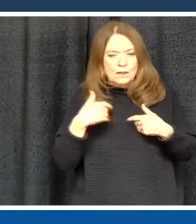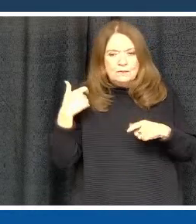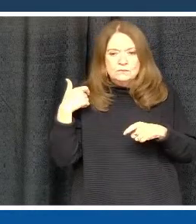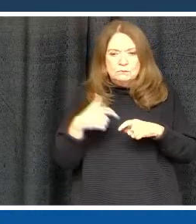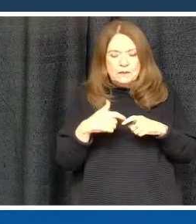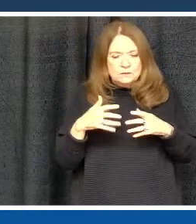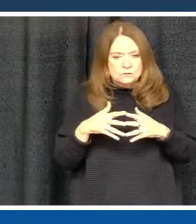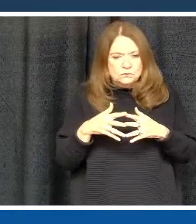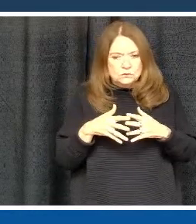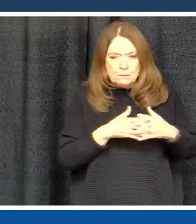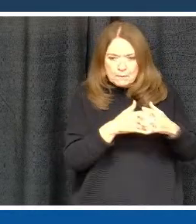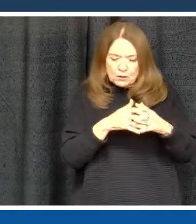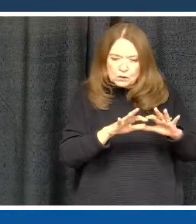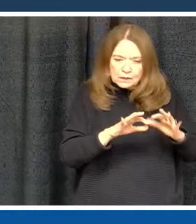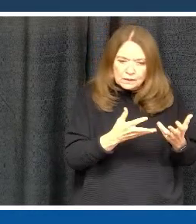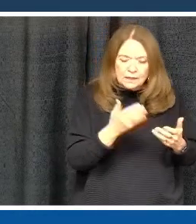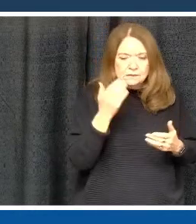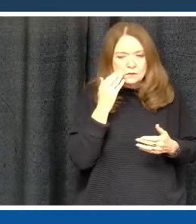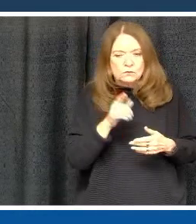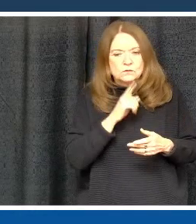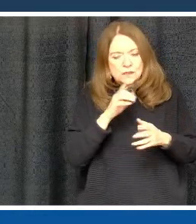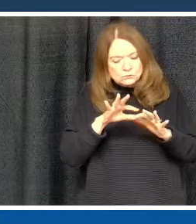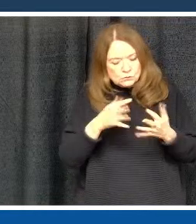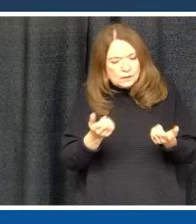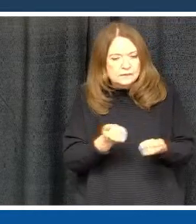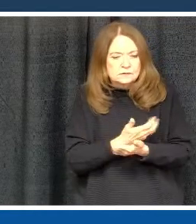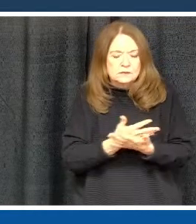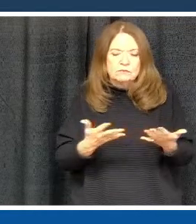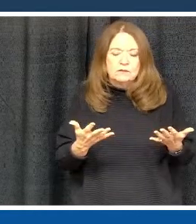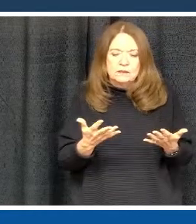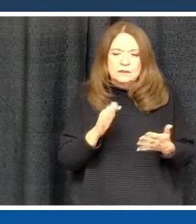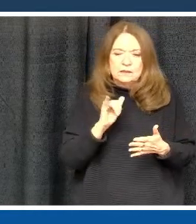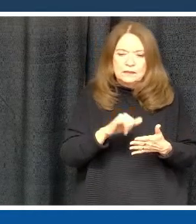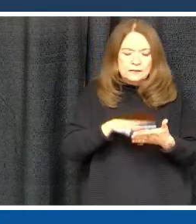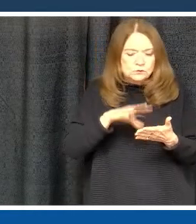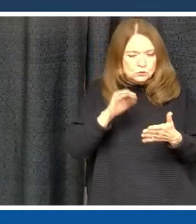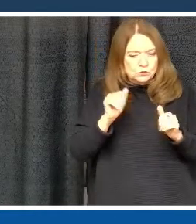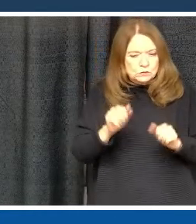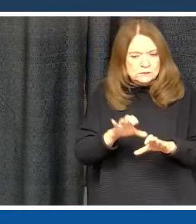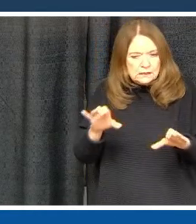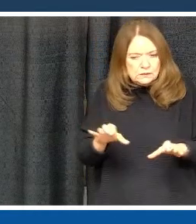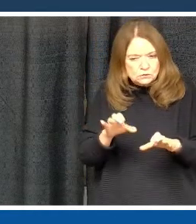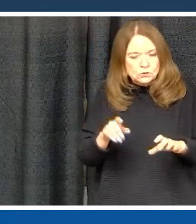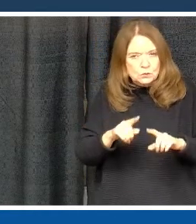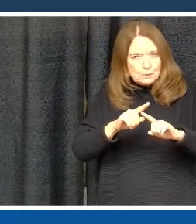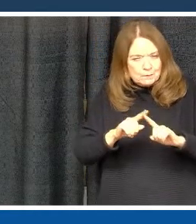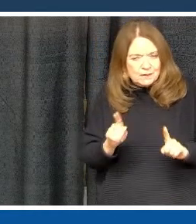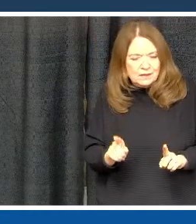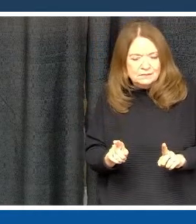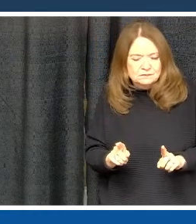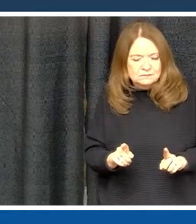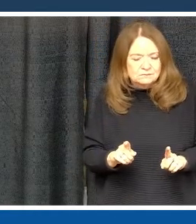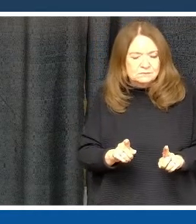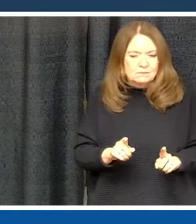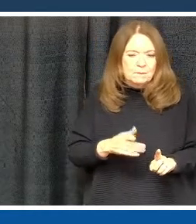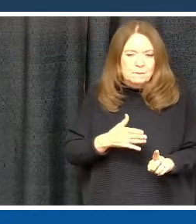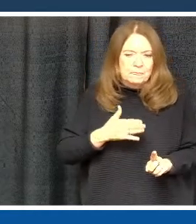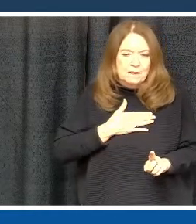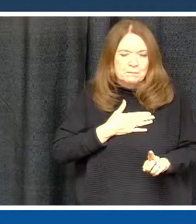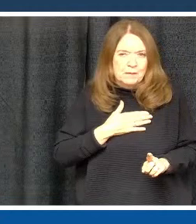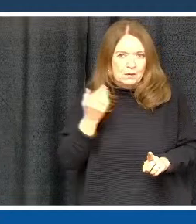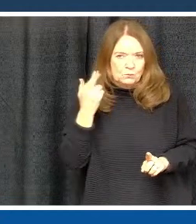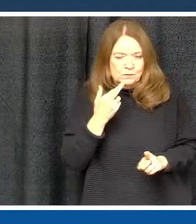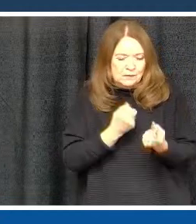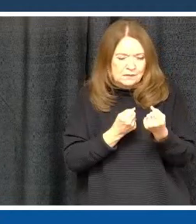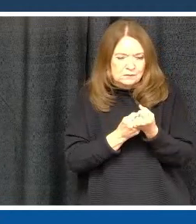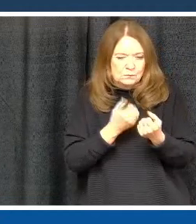immersion class. I know there's extra classes and everything that the students can do. It's just that my reason that I